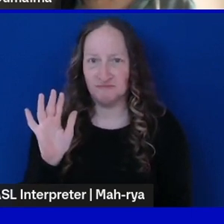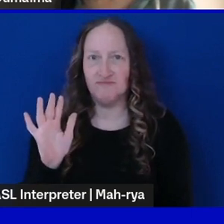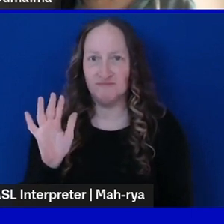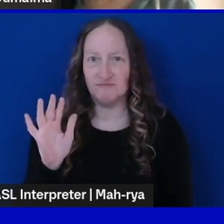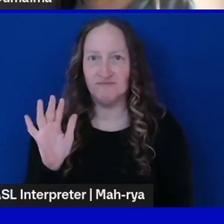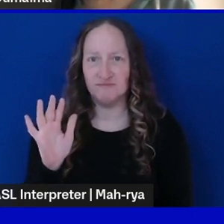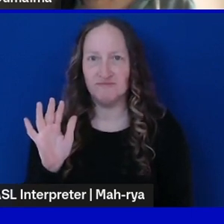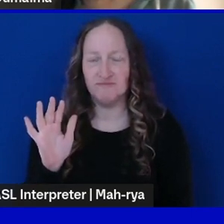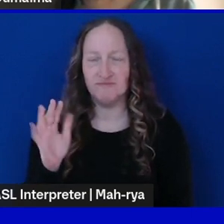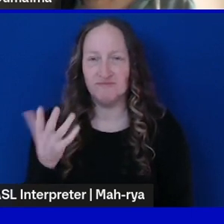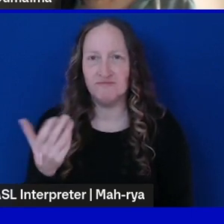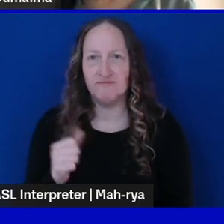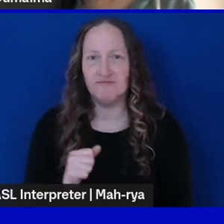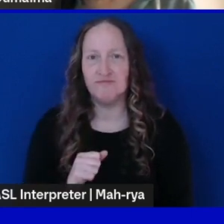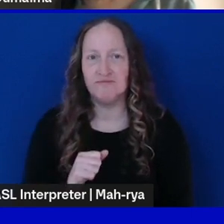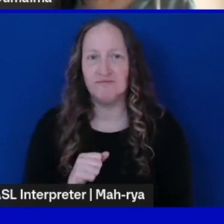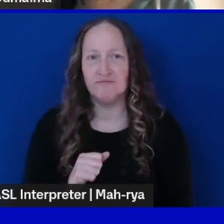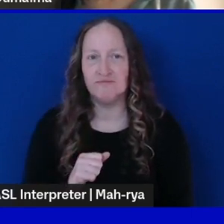So